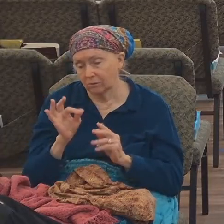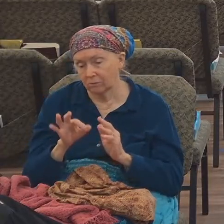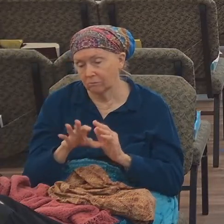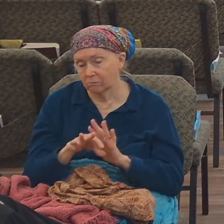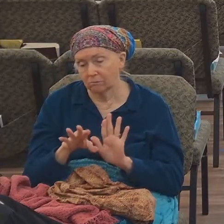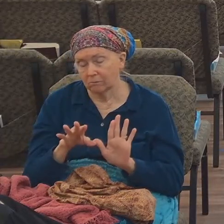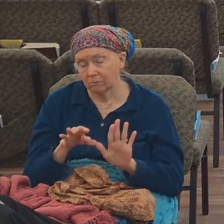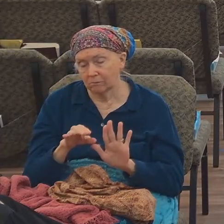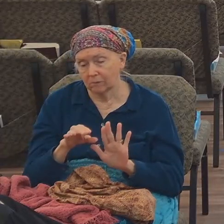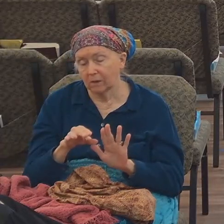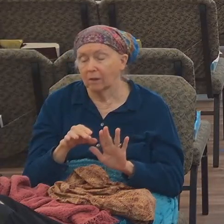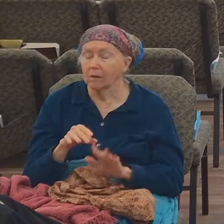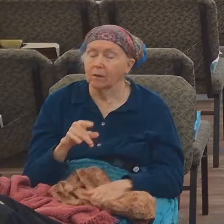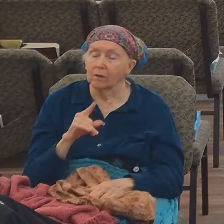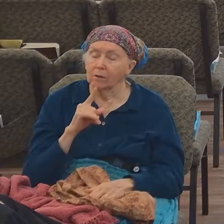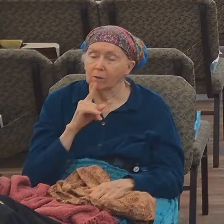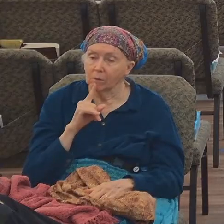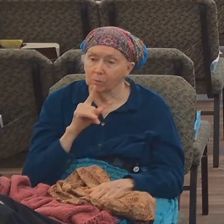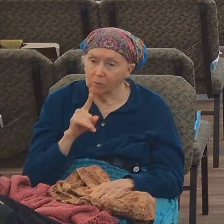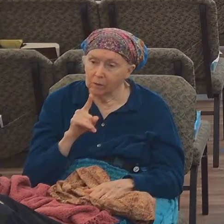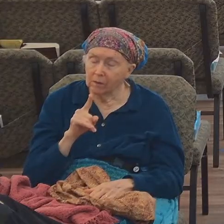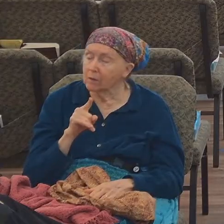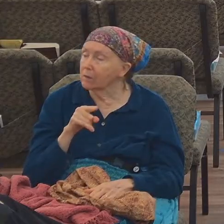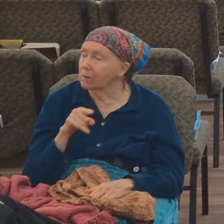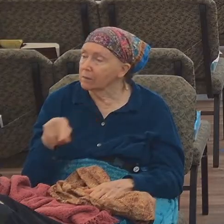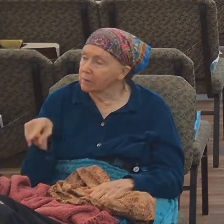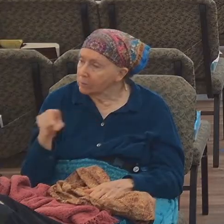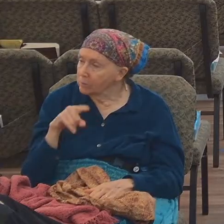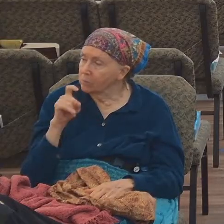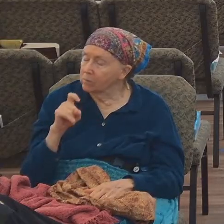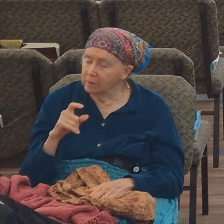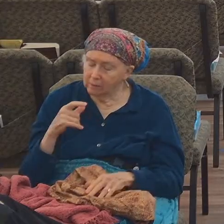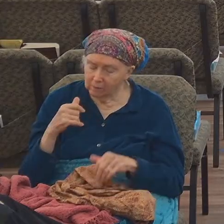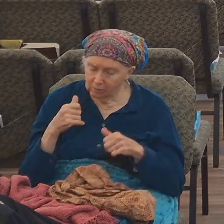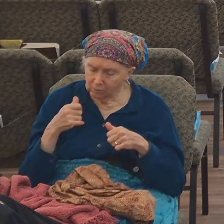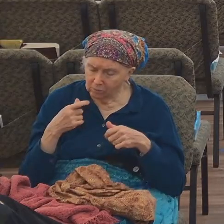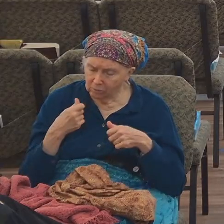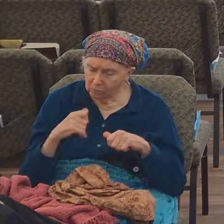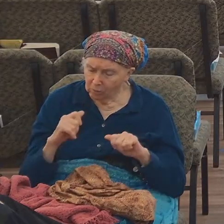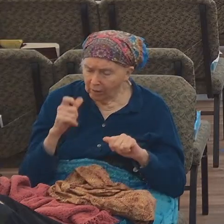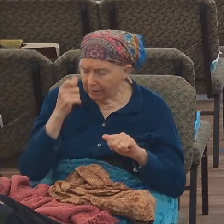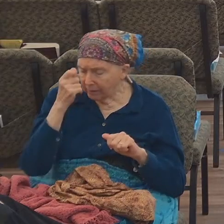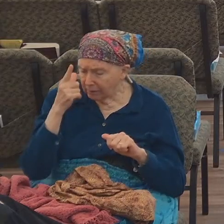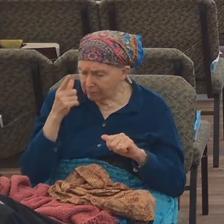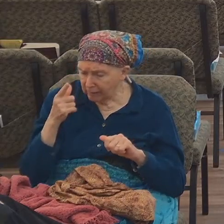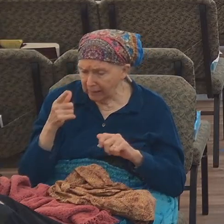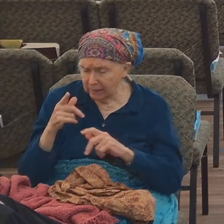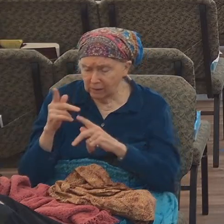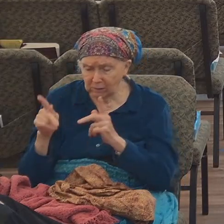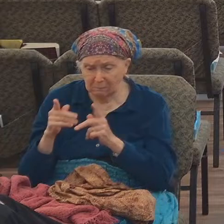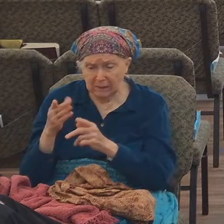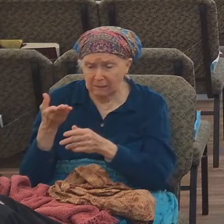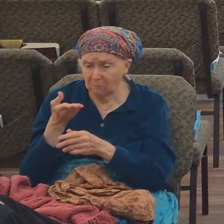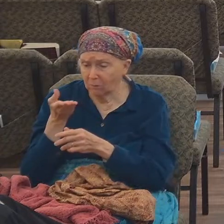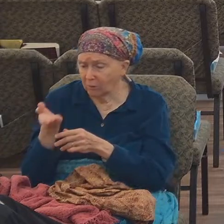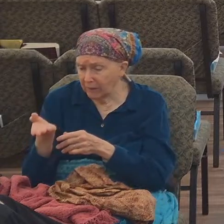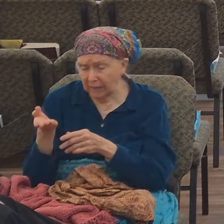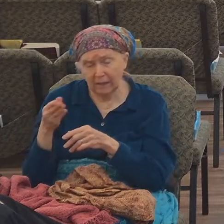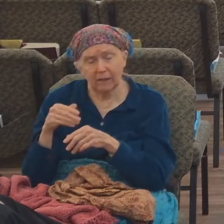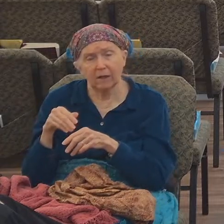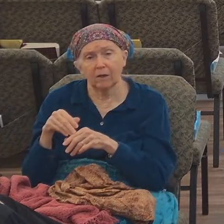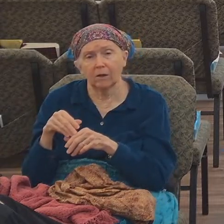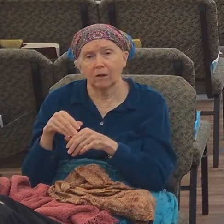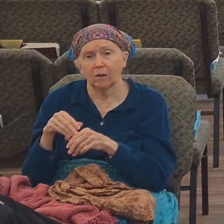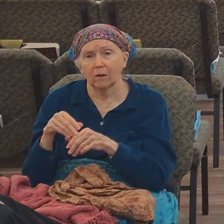really, really have to try your best to understand the position of those in Thessalonica. And with